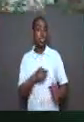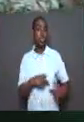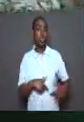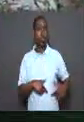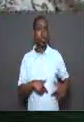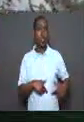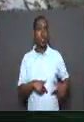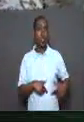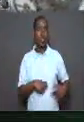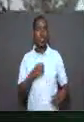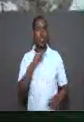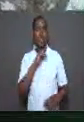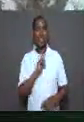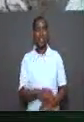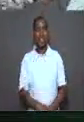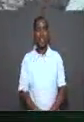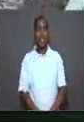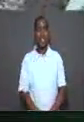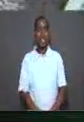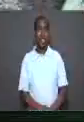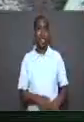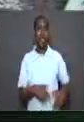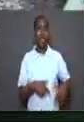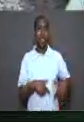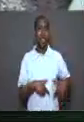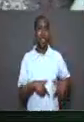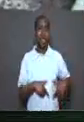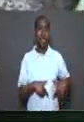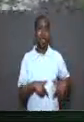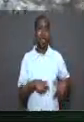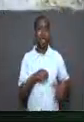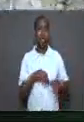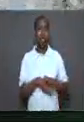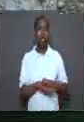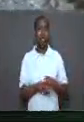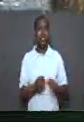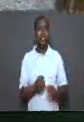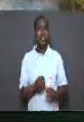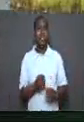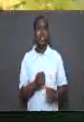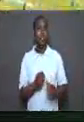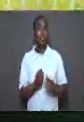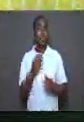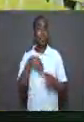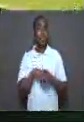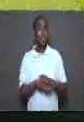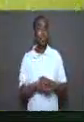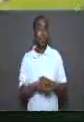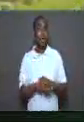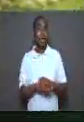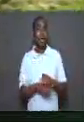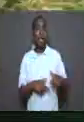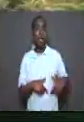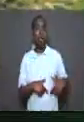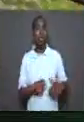Tar accumulates in the lungs, turning them from pink to gray.